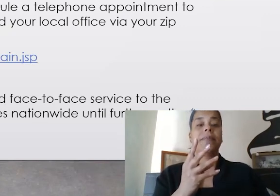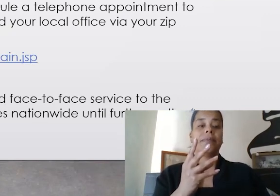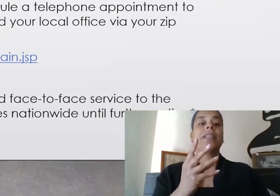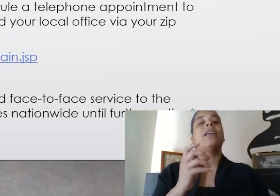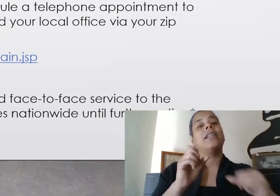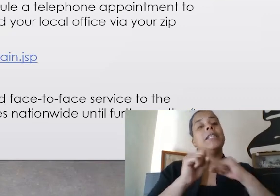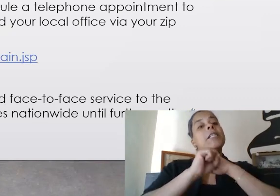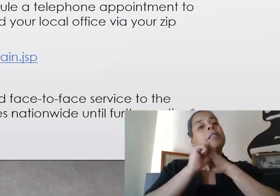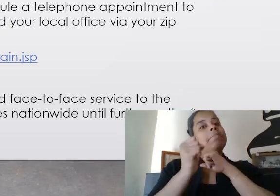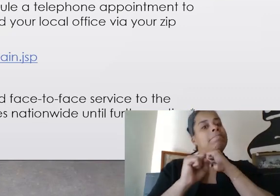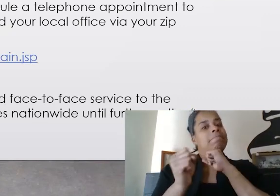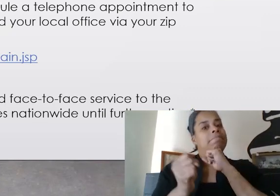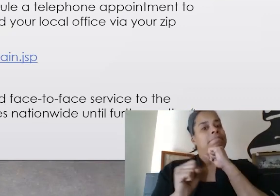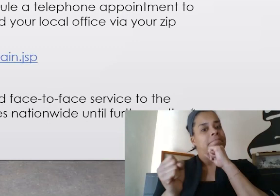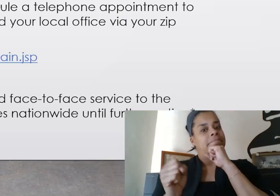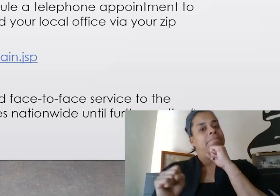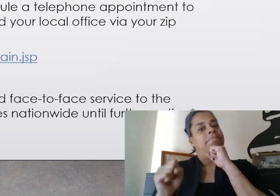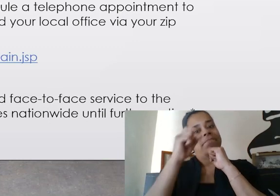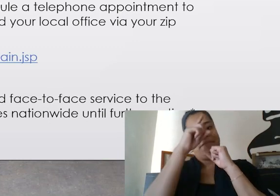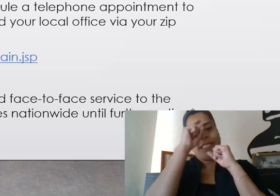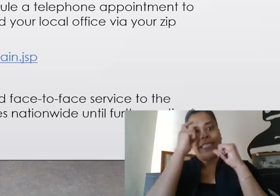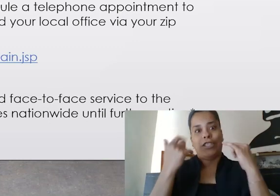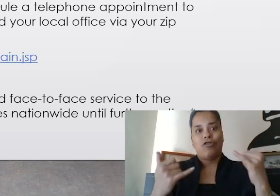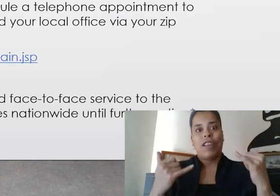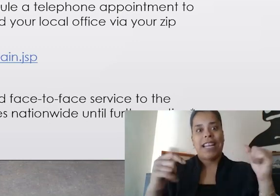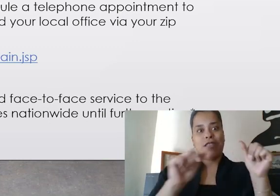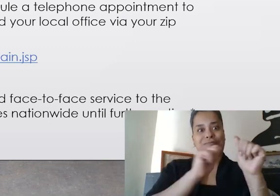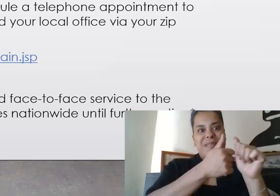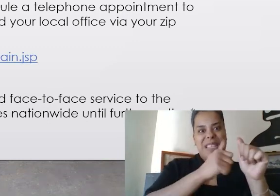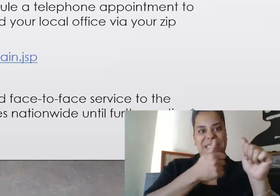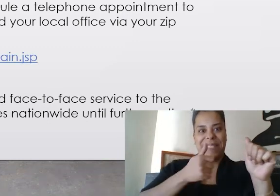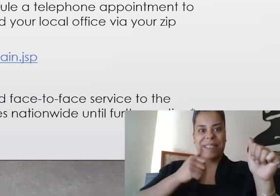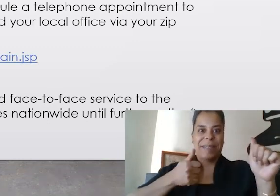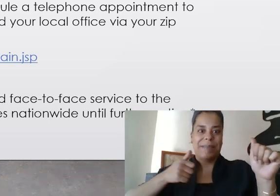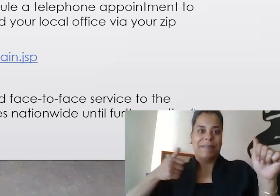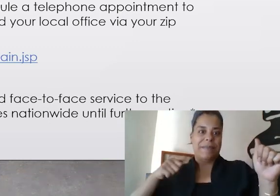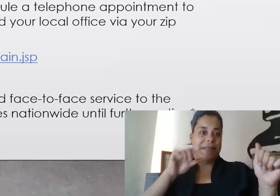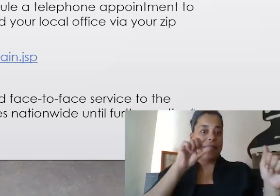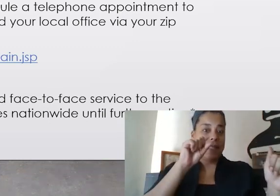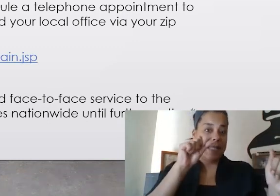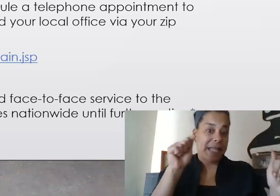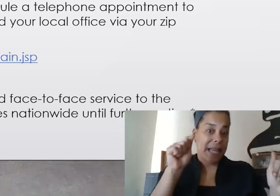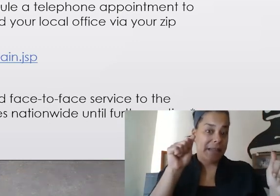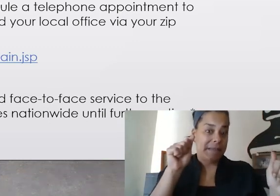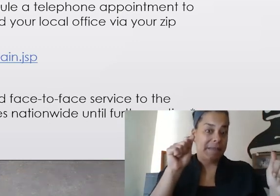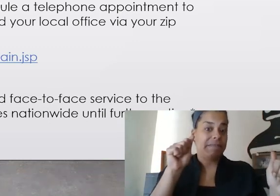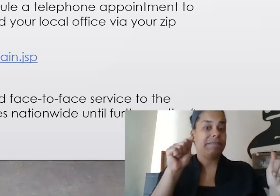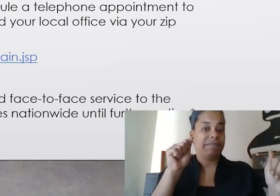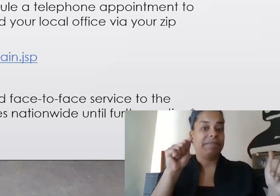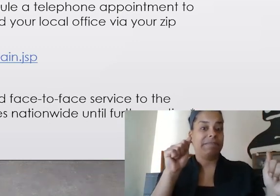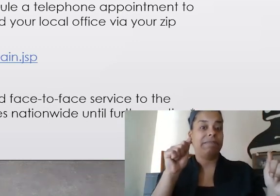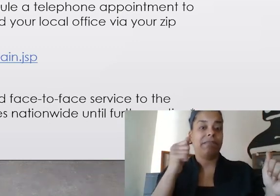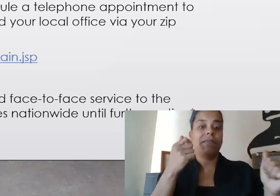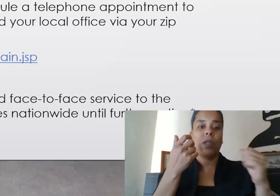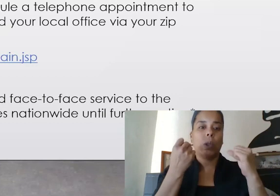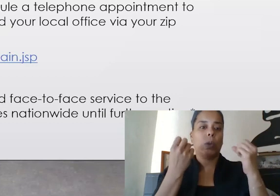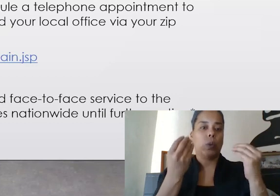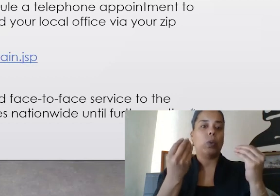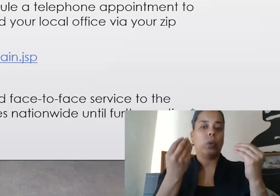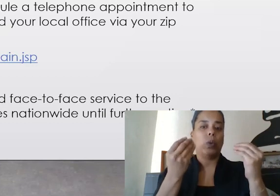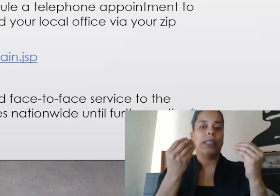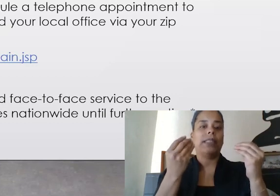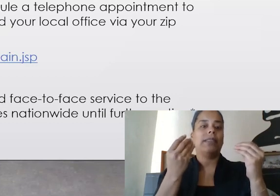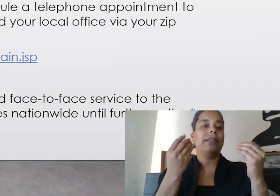tedious because there is a huge backlog with the Social Security Administration in terms of appointments. So agencies